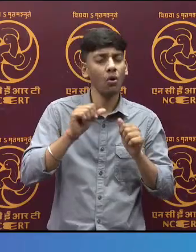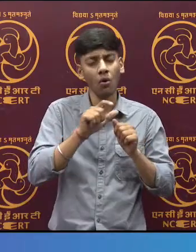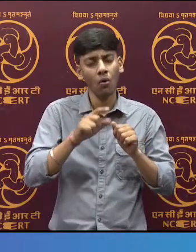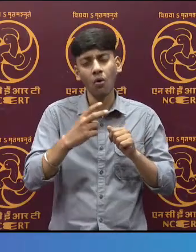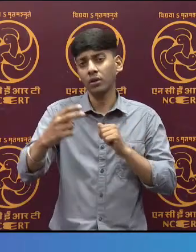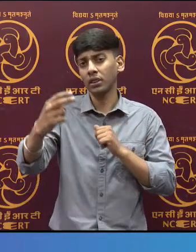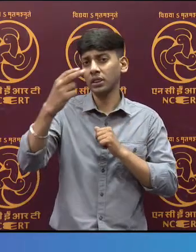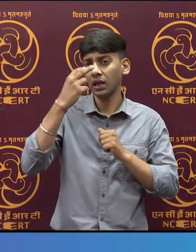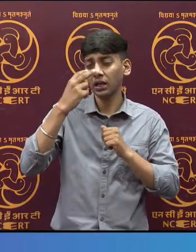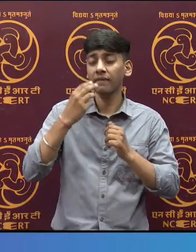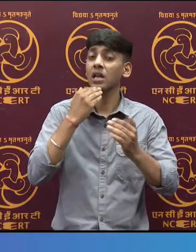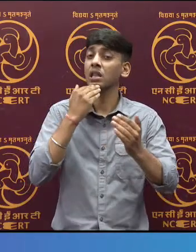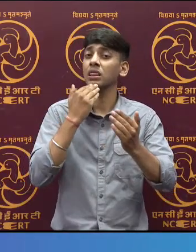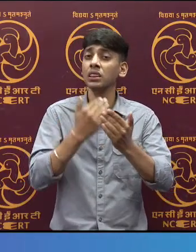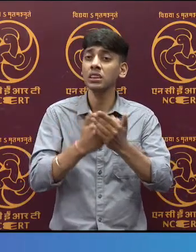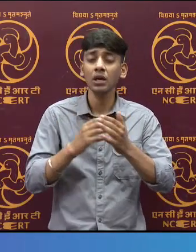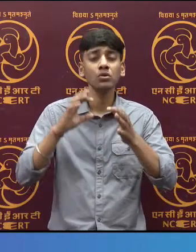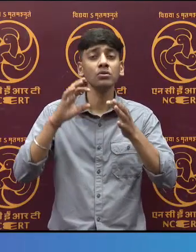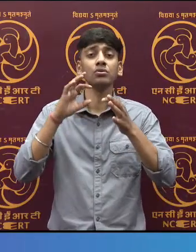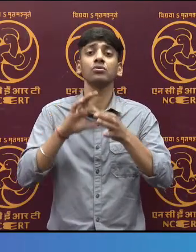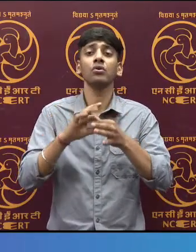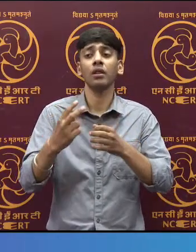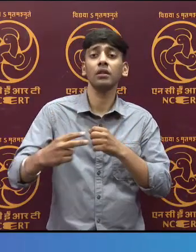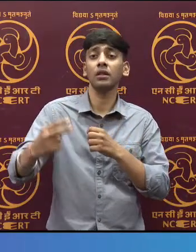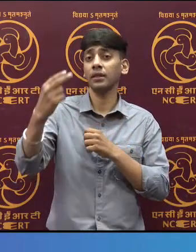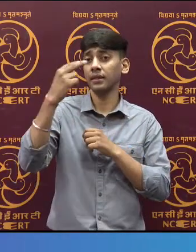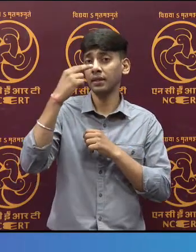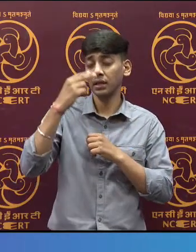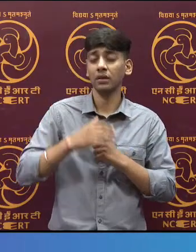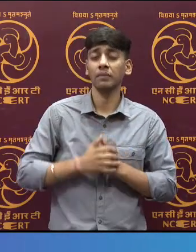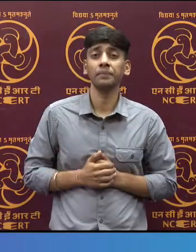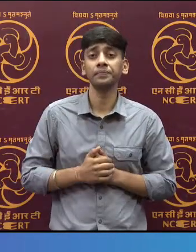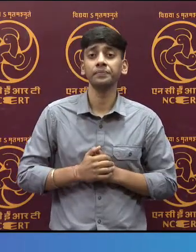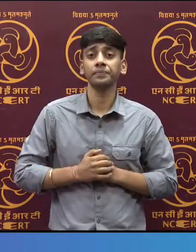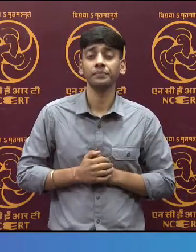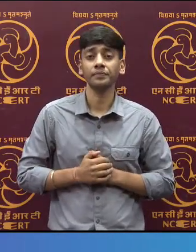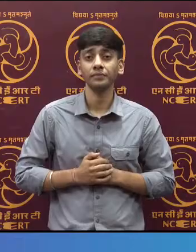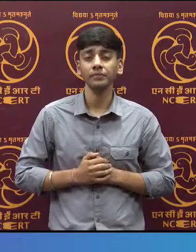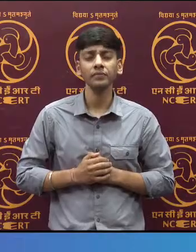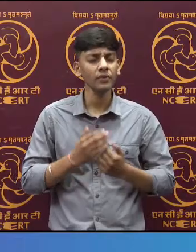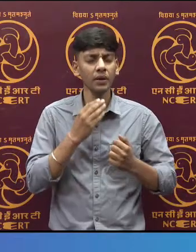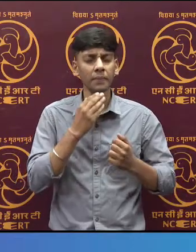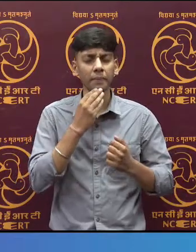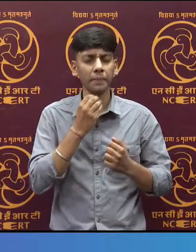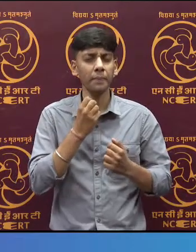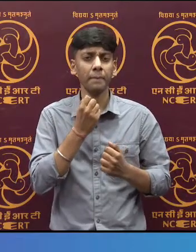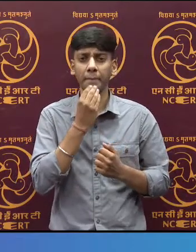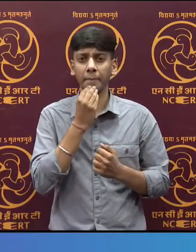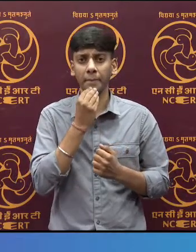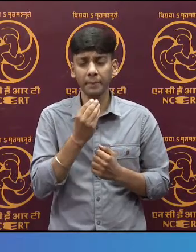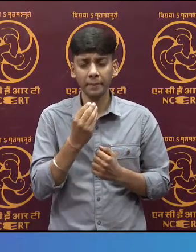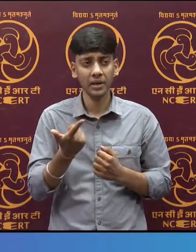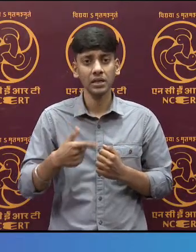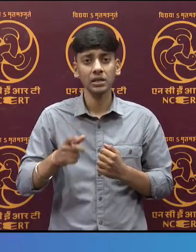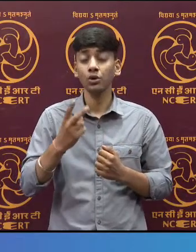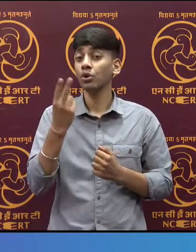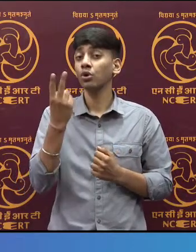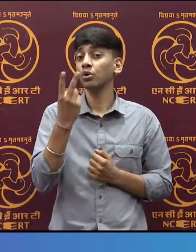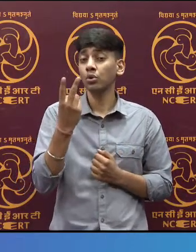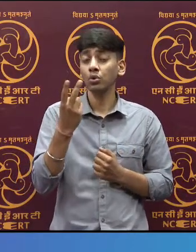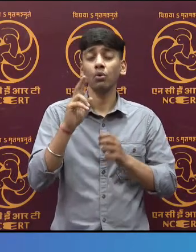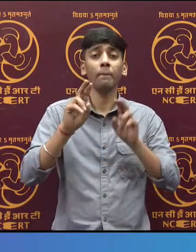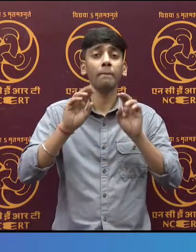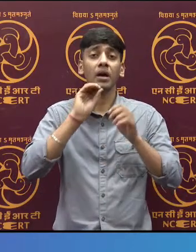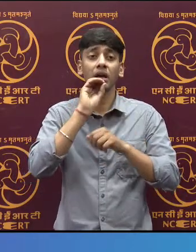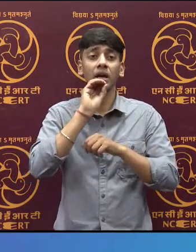also our viewers for joining us for this wonderful session. And now, please have a look for our two important